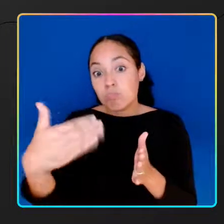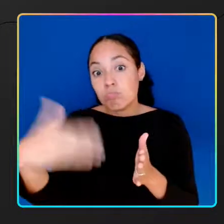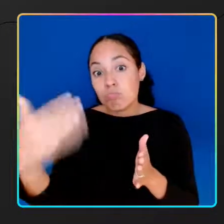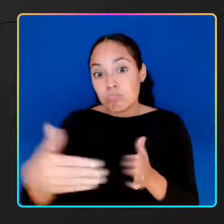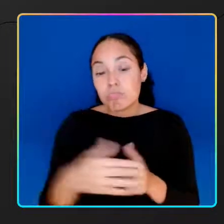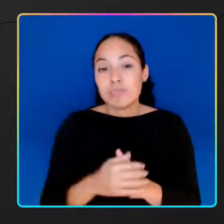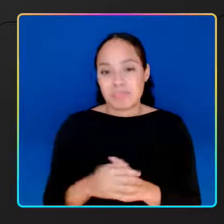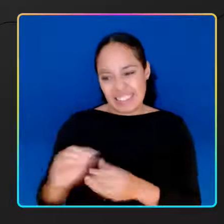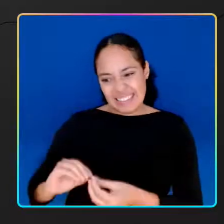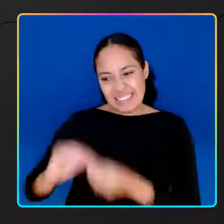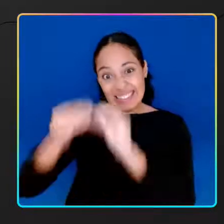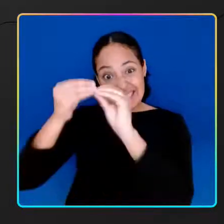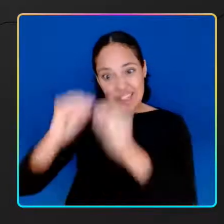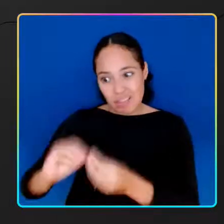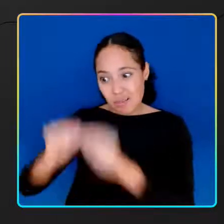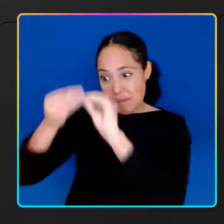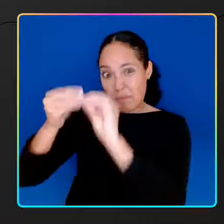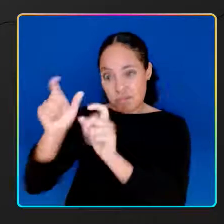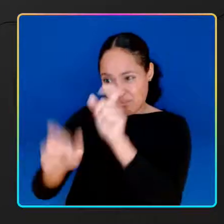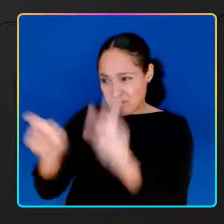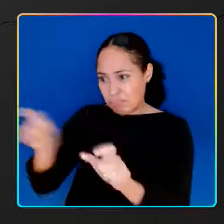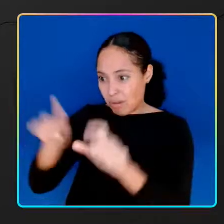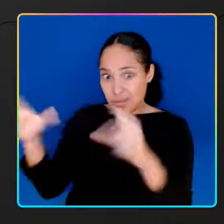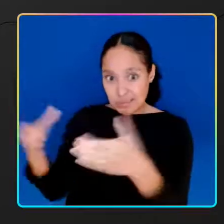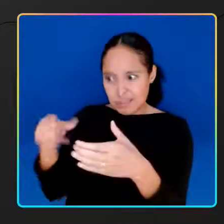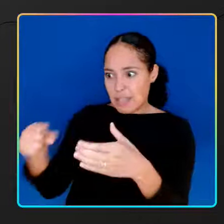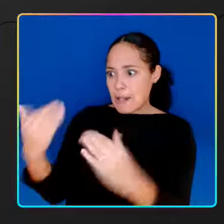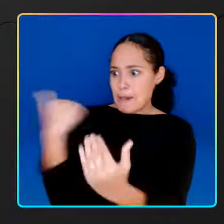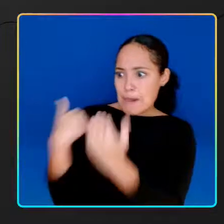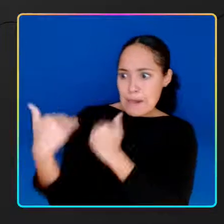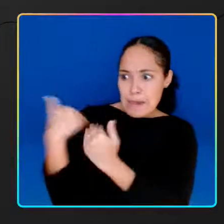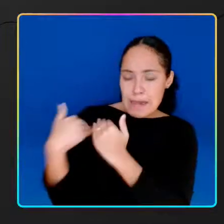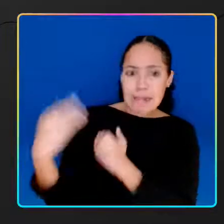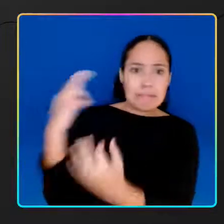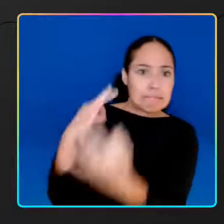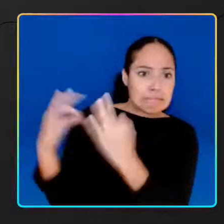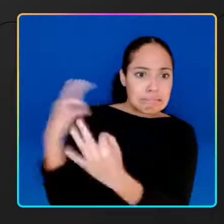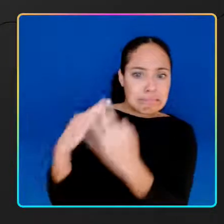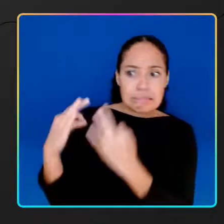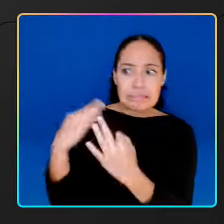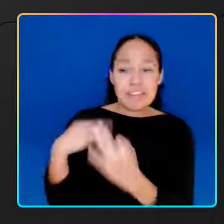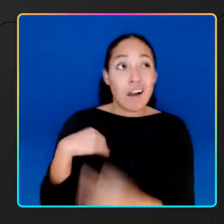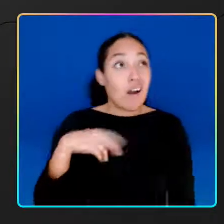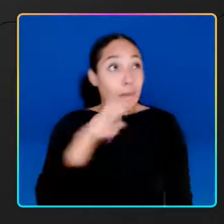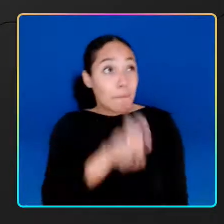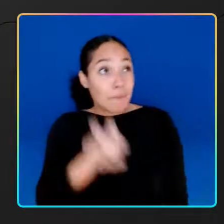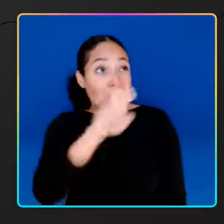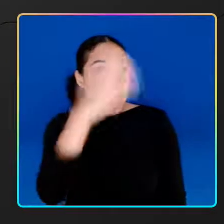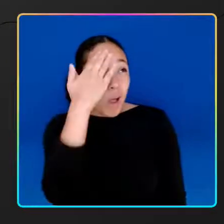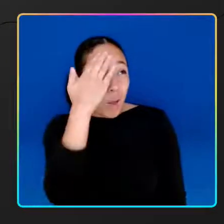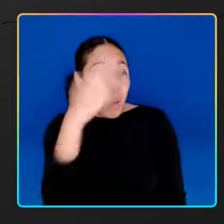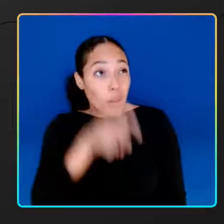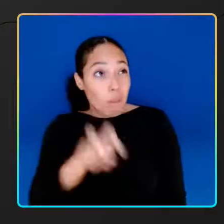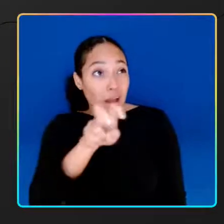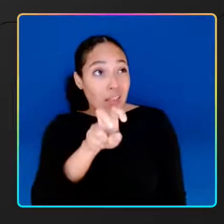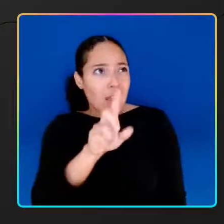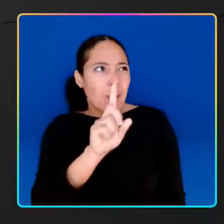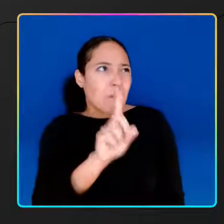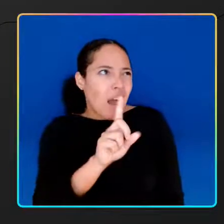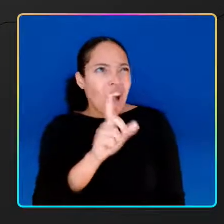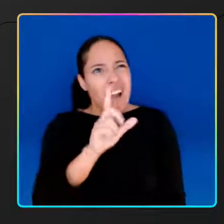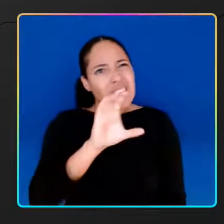question about ML, so I know how to do it in Python or Azure ML. But when I'm talking about the libraries there, so I'm